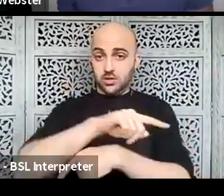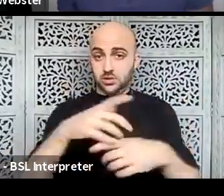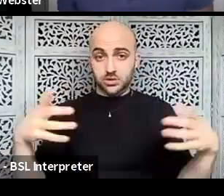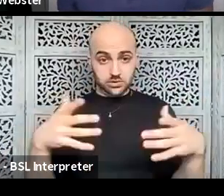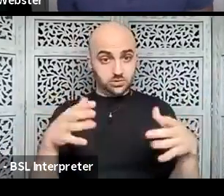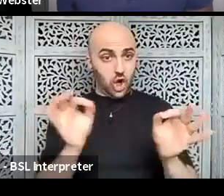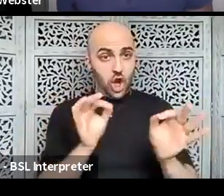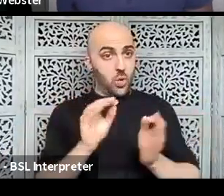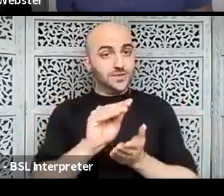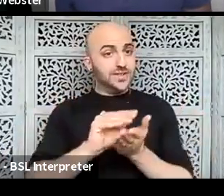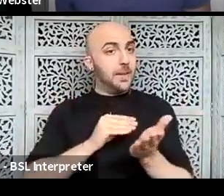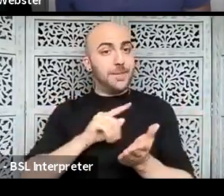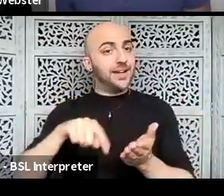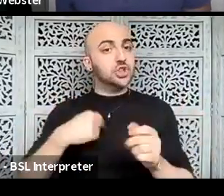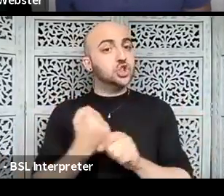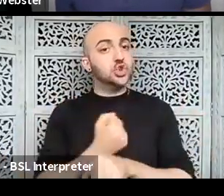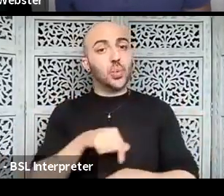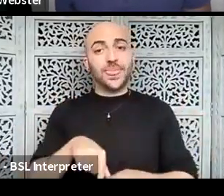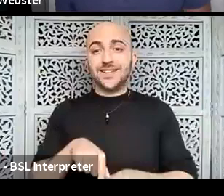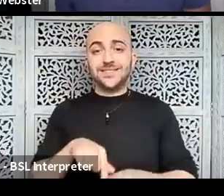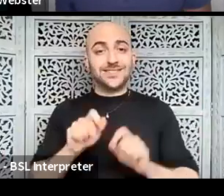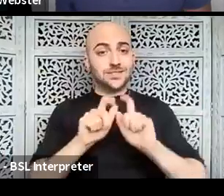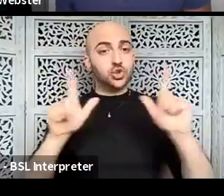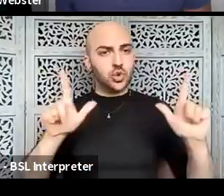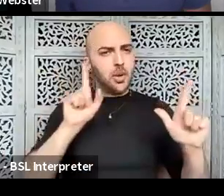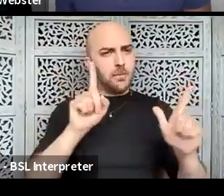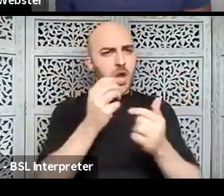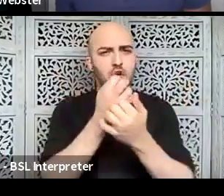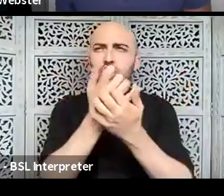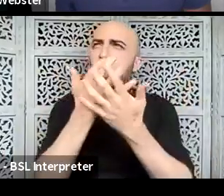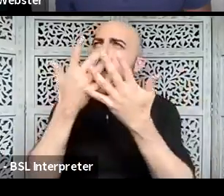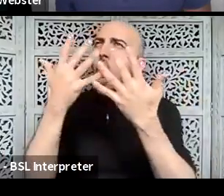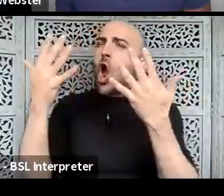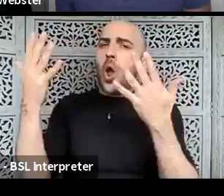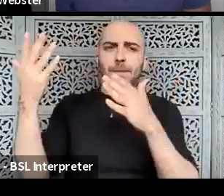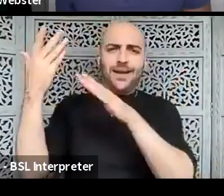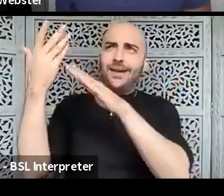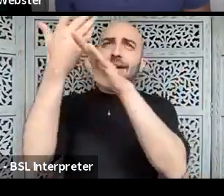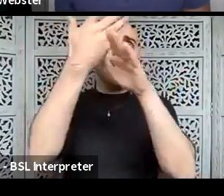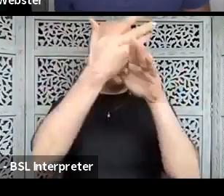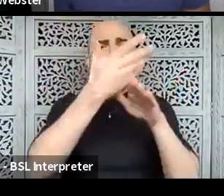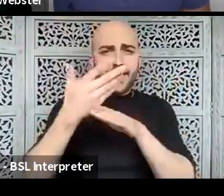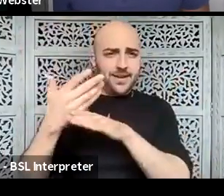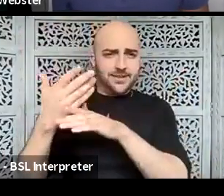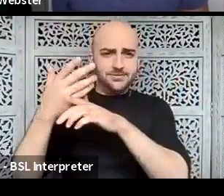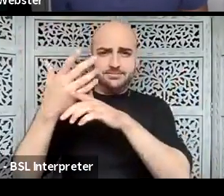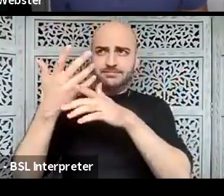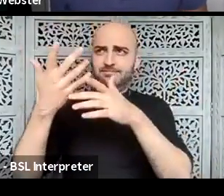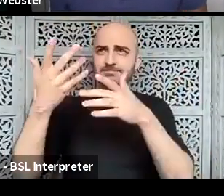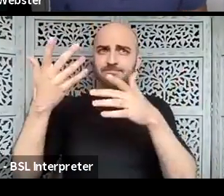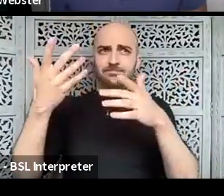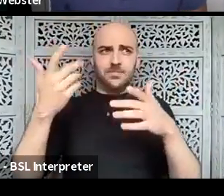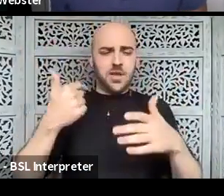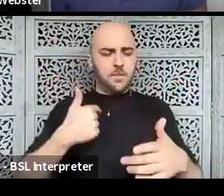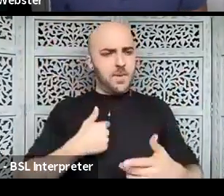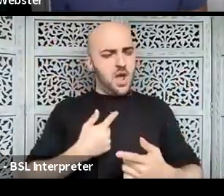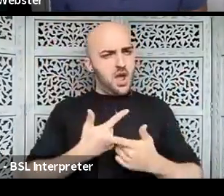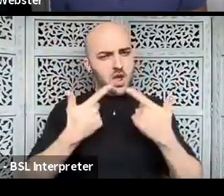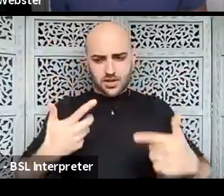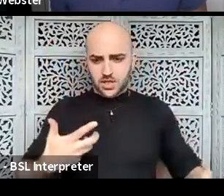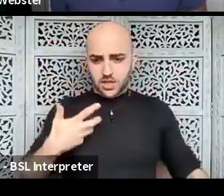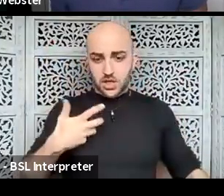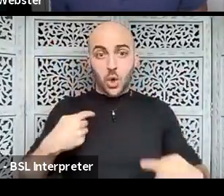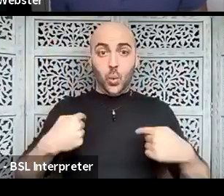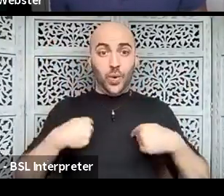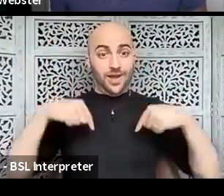to do this, and yet we have so many industry institutions. And my bugbear has always been, you know, we're here